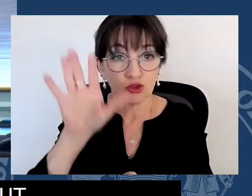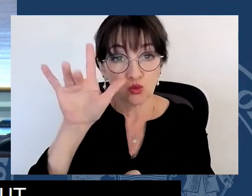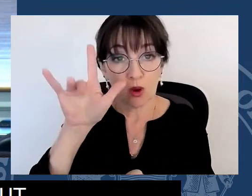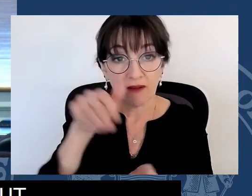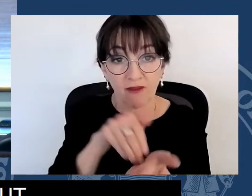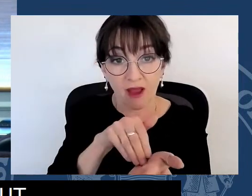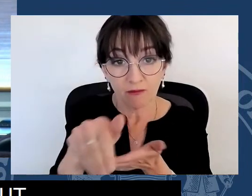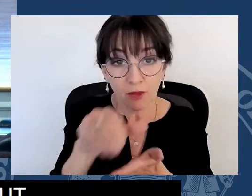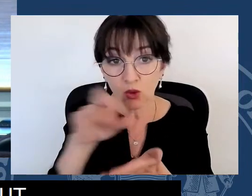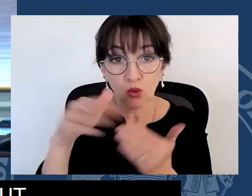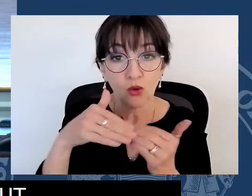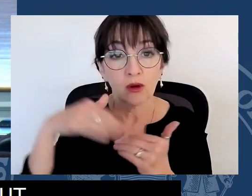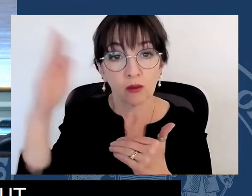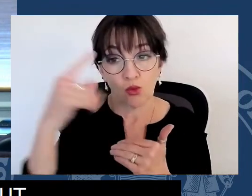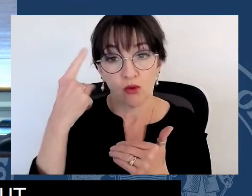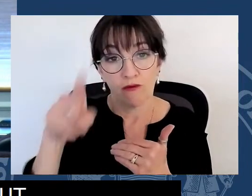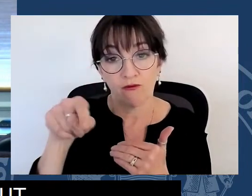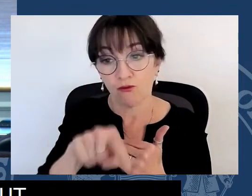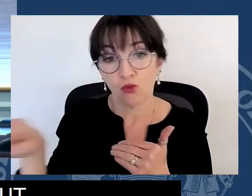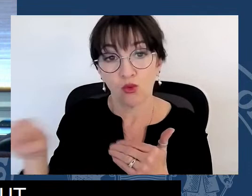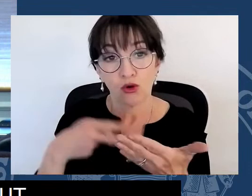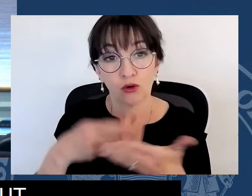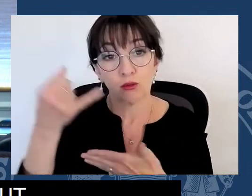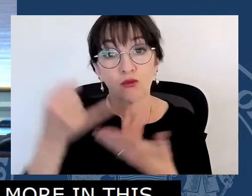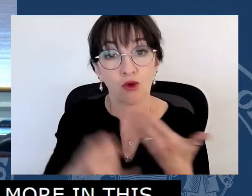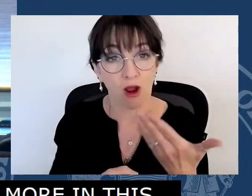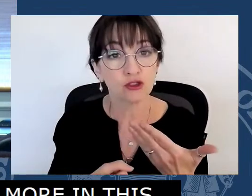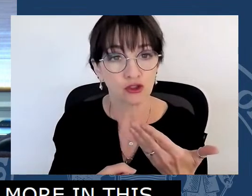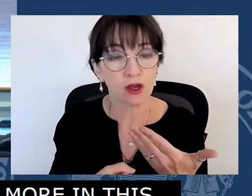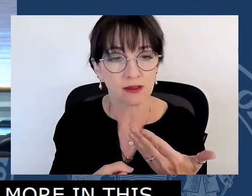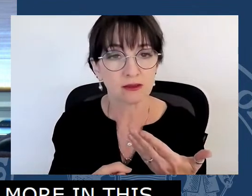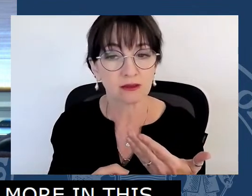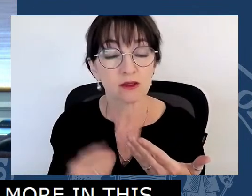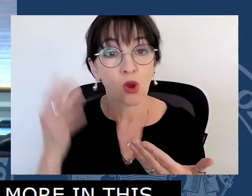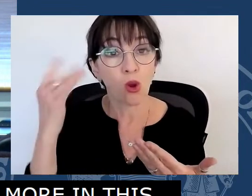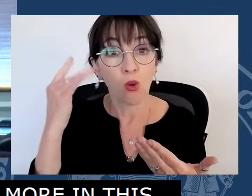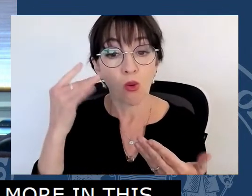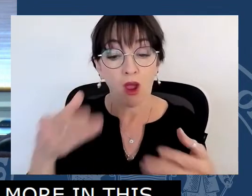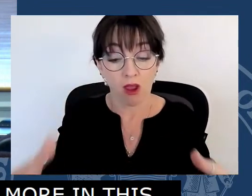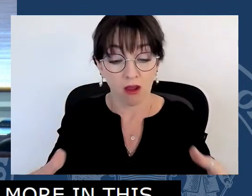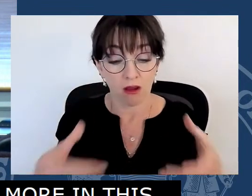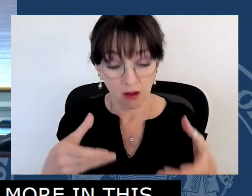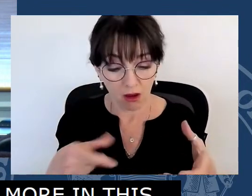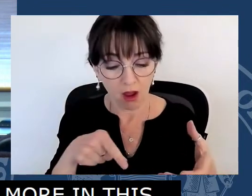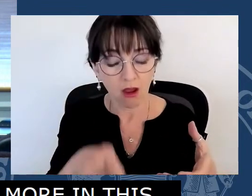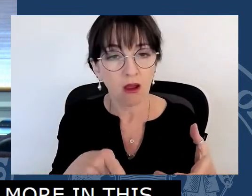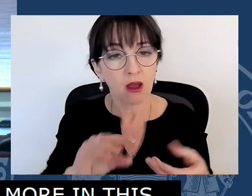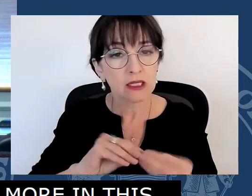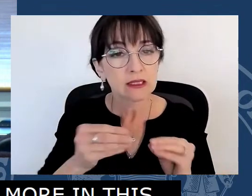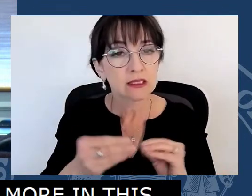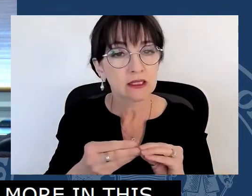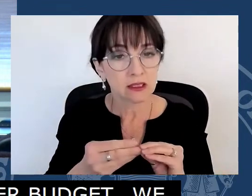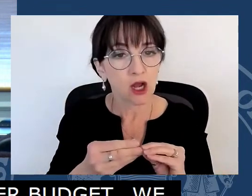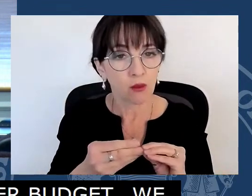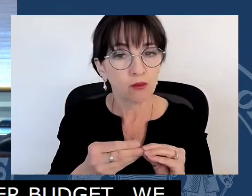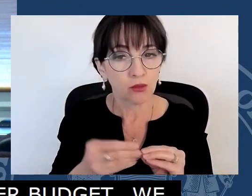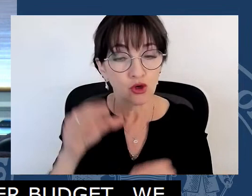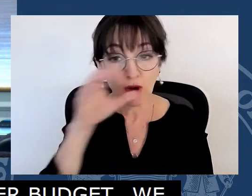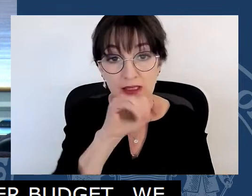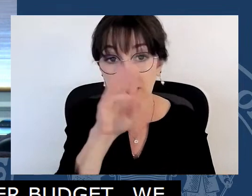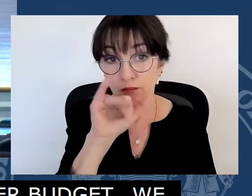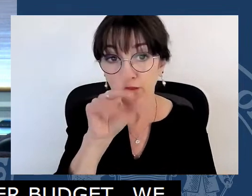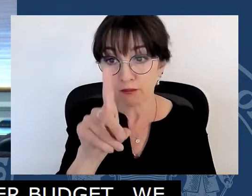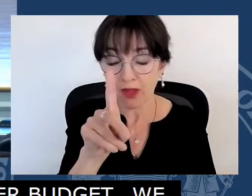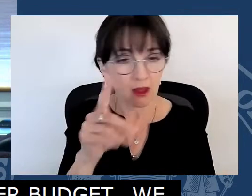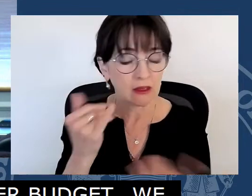just for projects that have come in over budget. We just had a big highway project, Nicole was here, that we had to rebid.